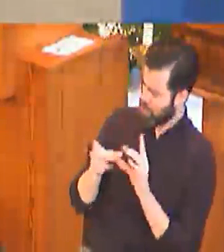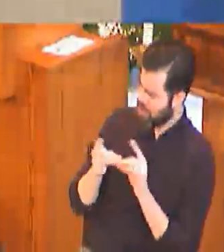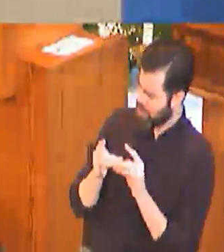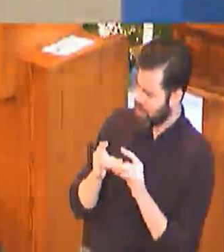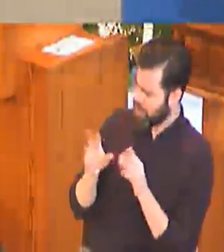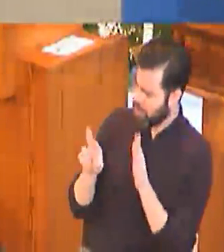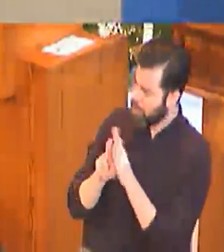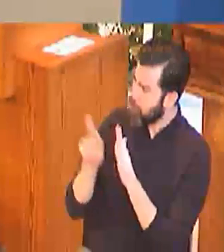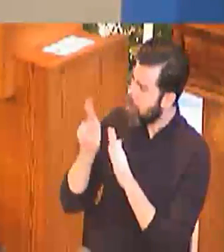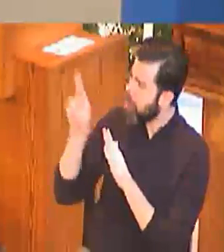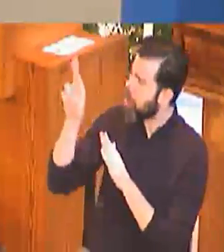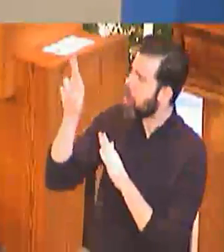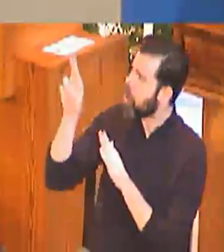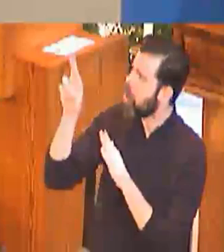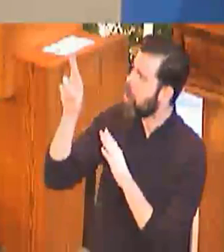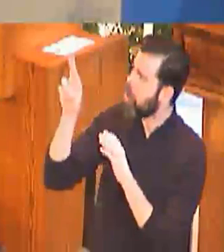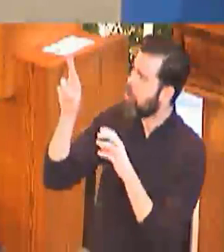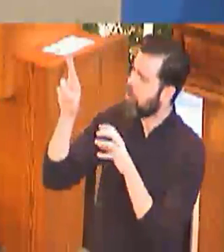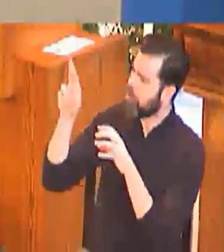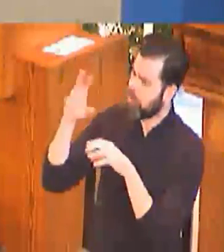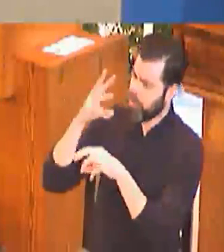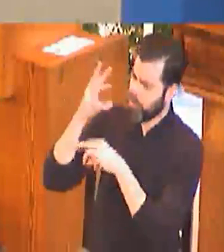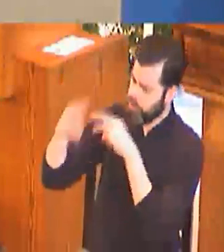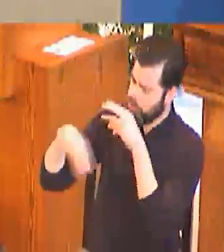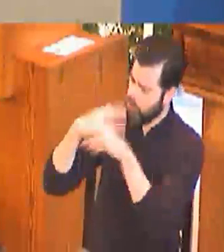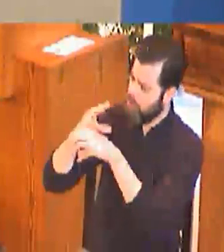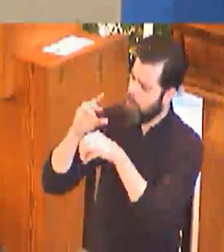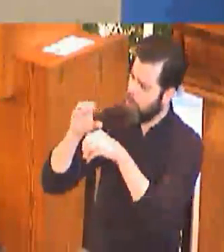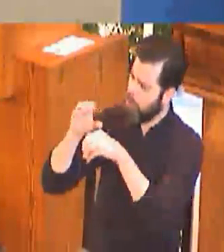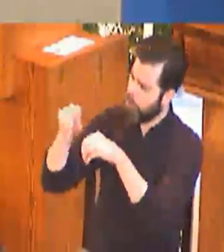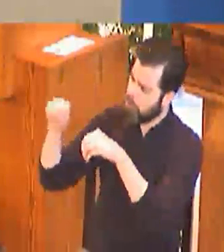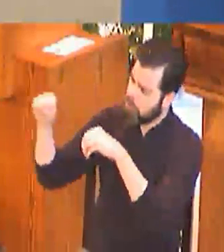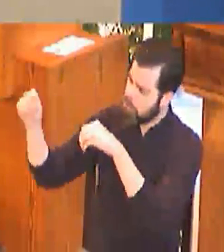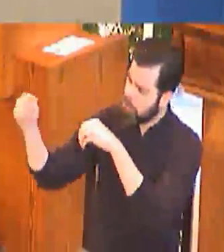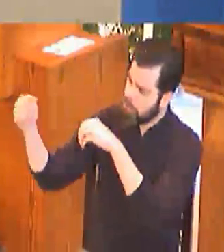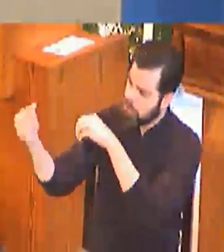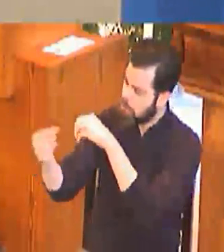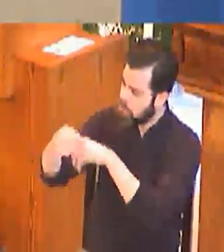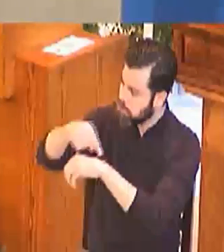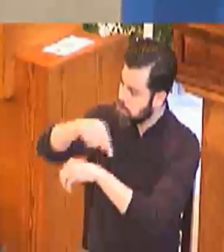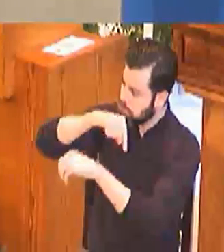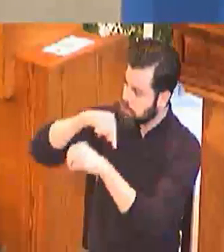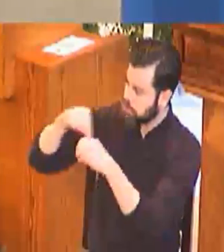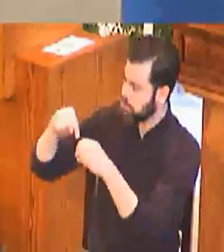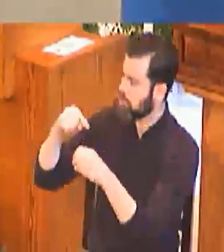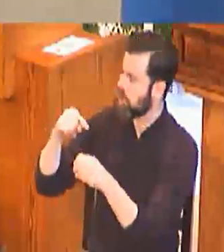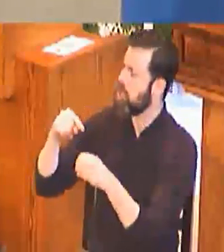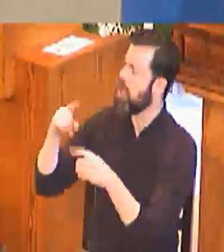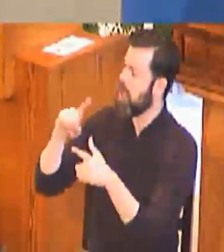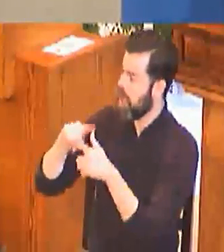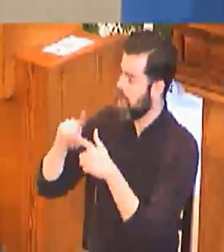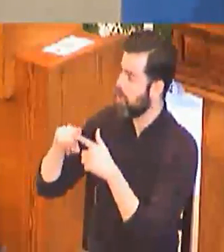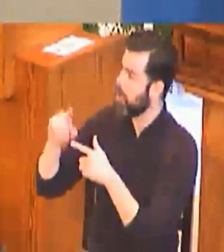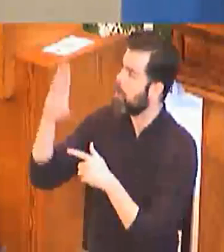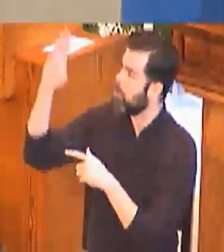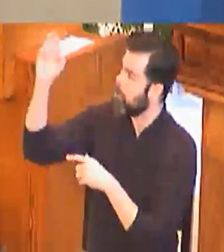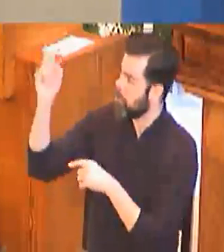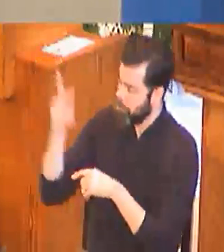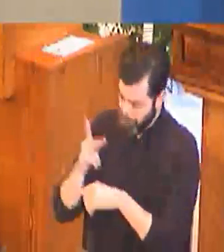very moment that that capsule landed in the ocean, the conversation was around getting to the